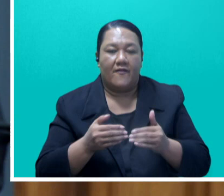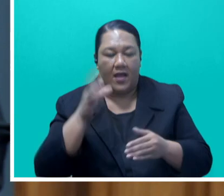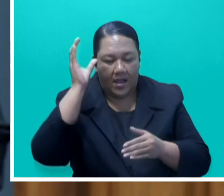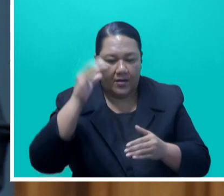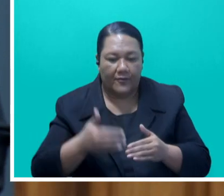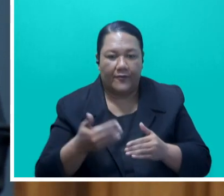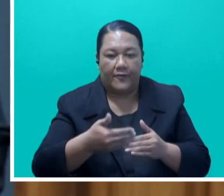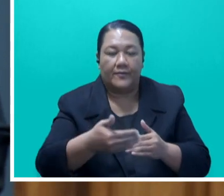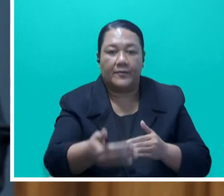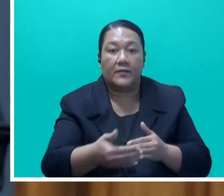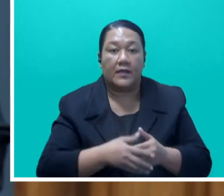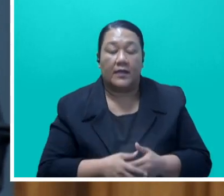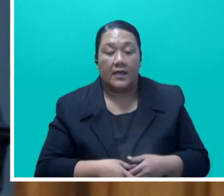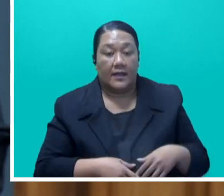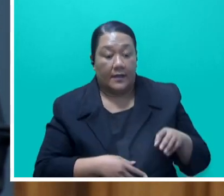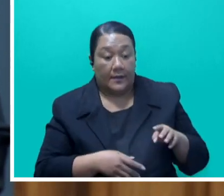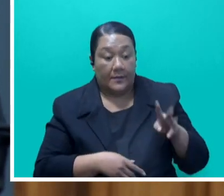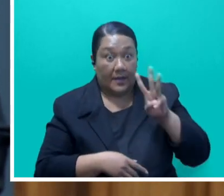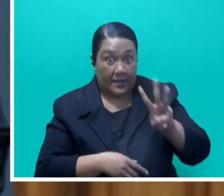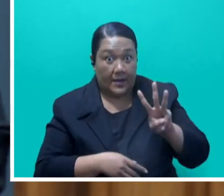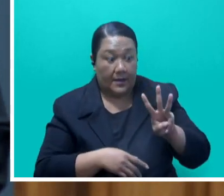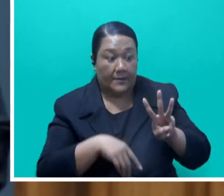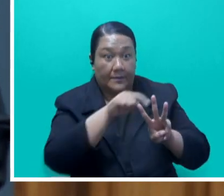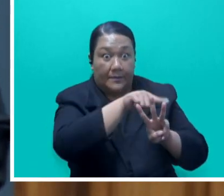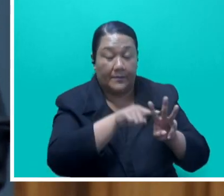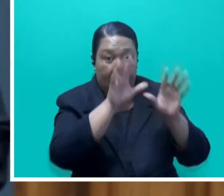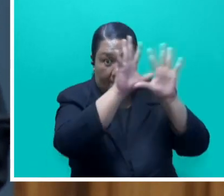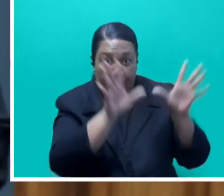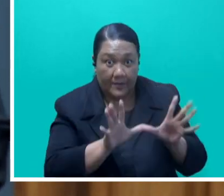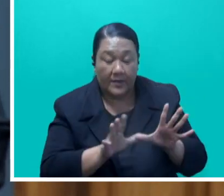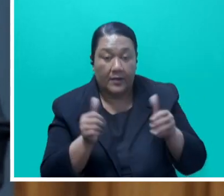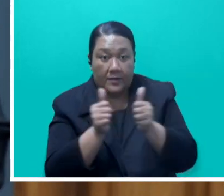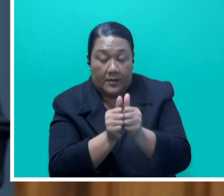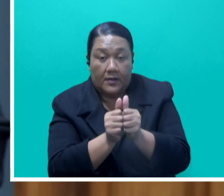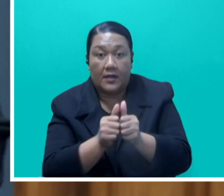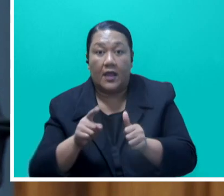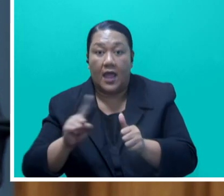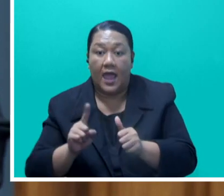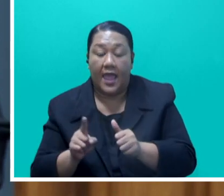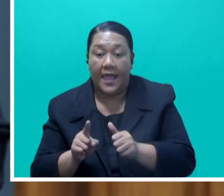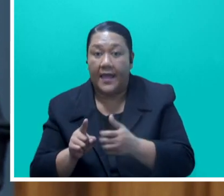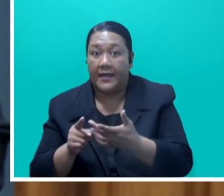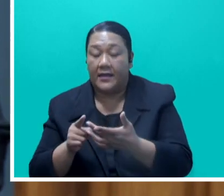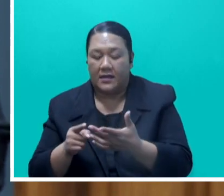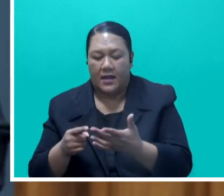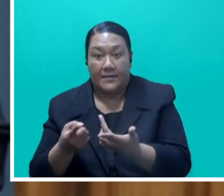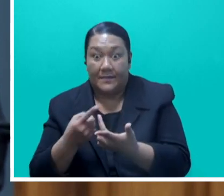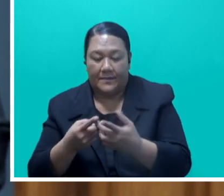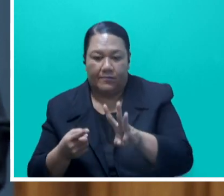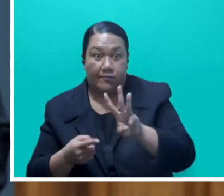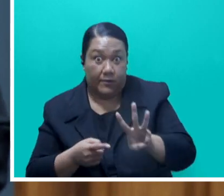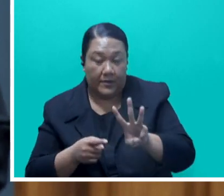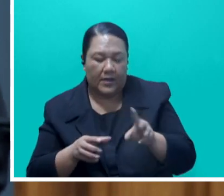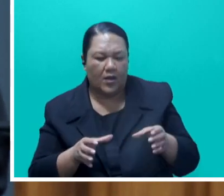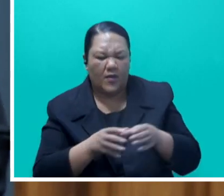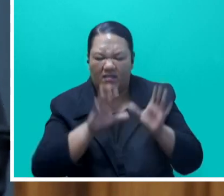National Federation Party, and the Social Democratic Liberal Party put aside their differences to work together to move Fiji forward,